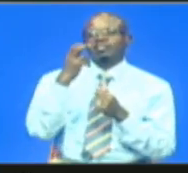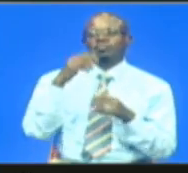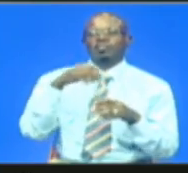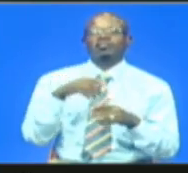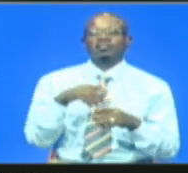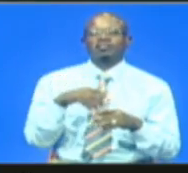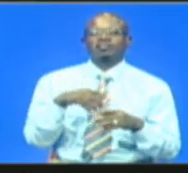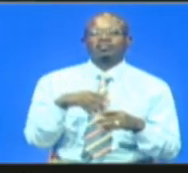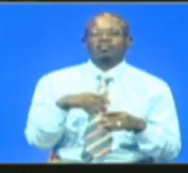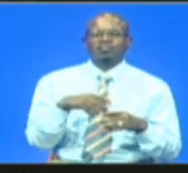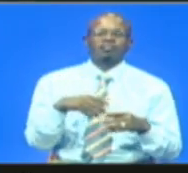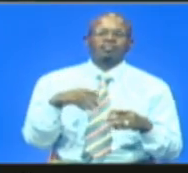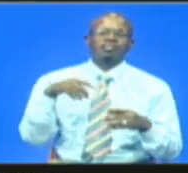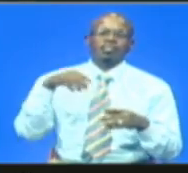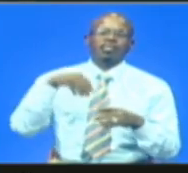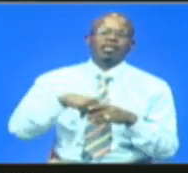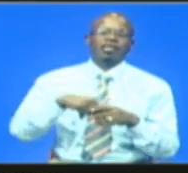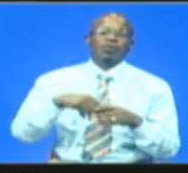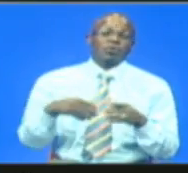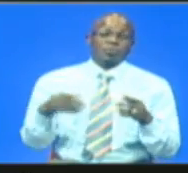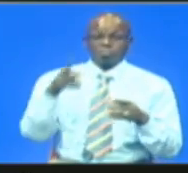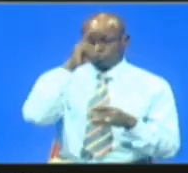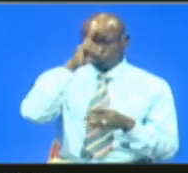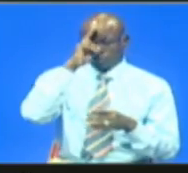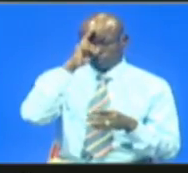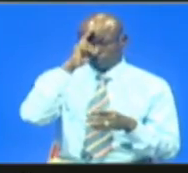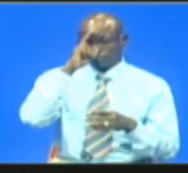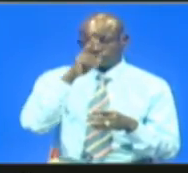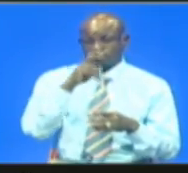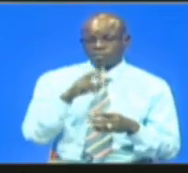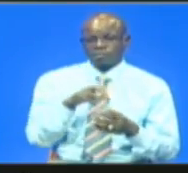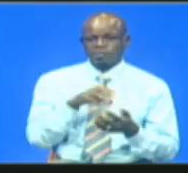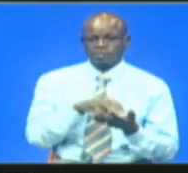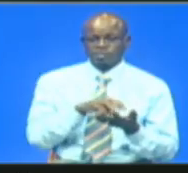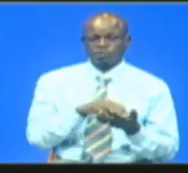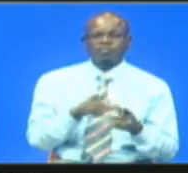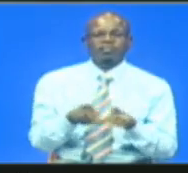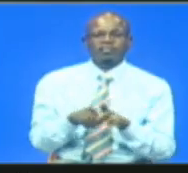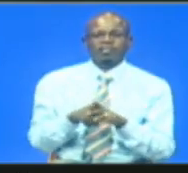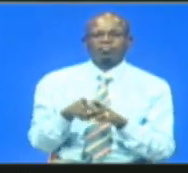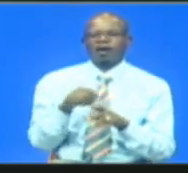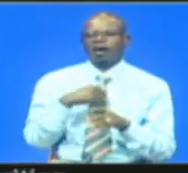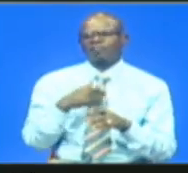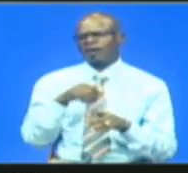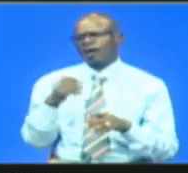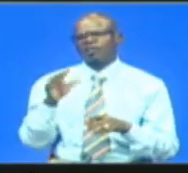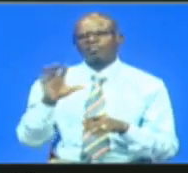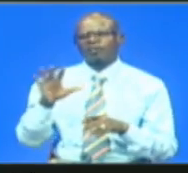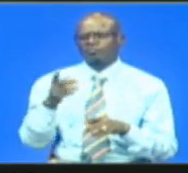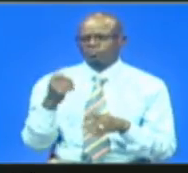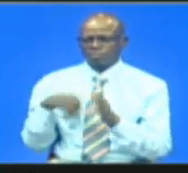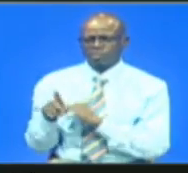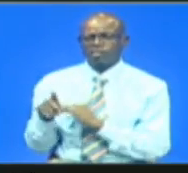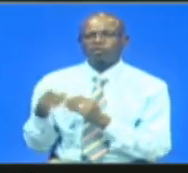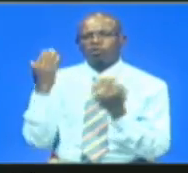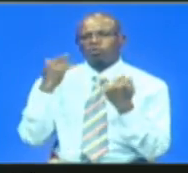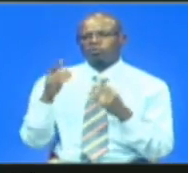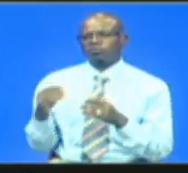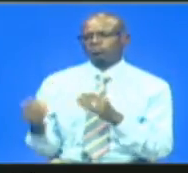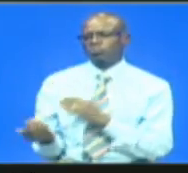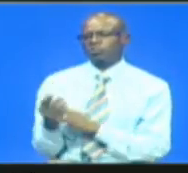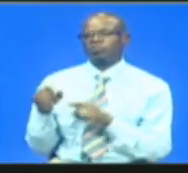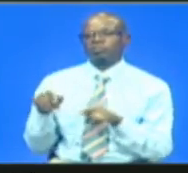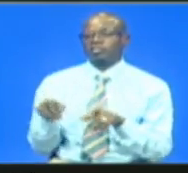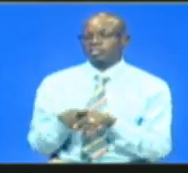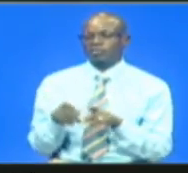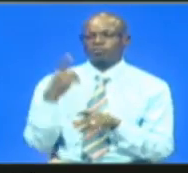of Chief, we have 5 who were taken to court this morning. For the case of OCS, we have 2 already